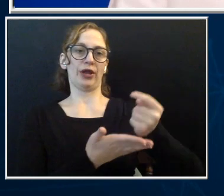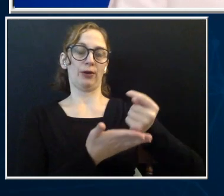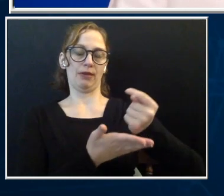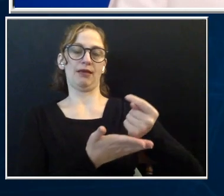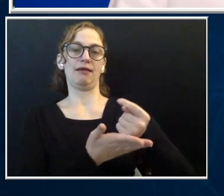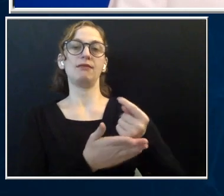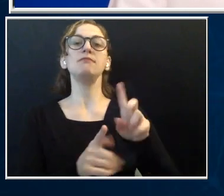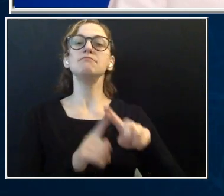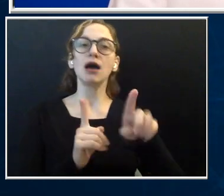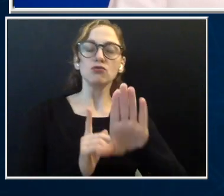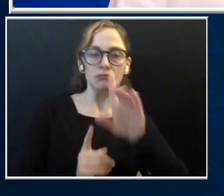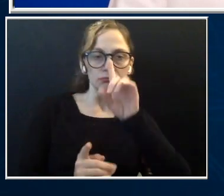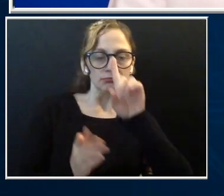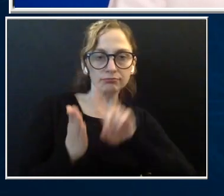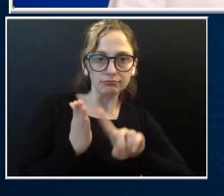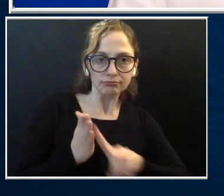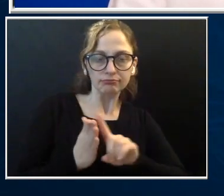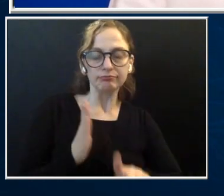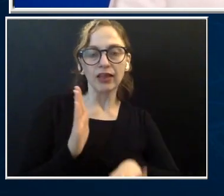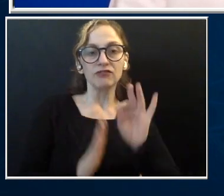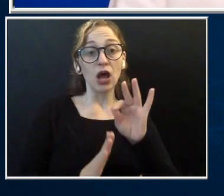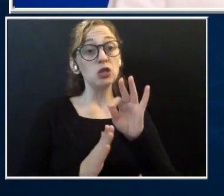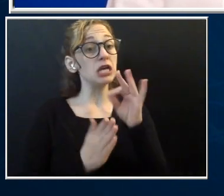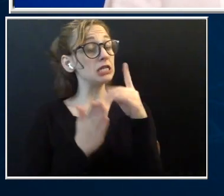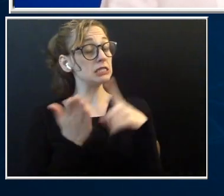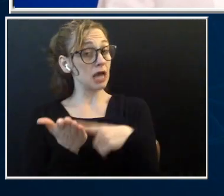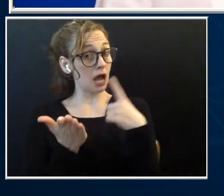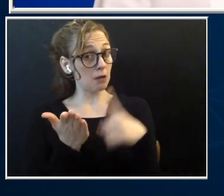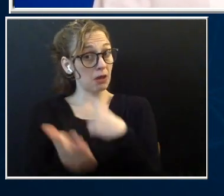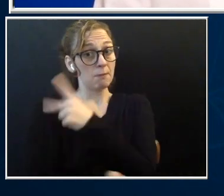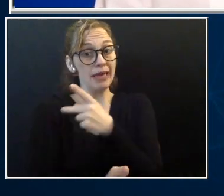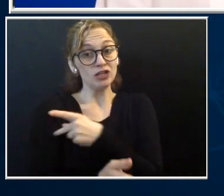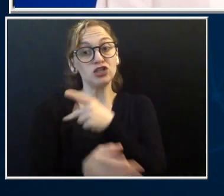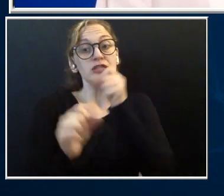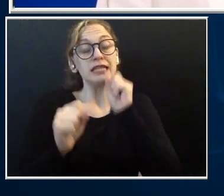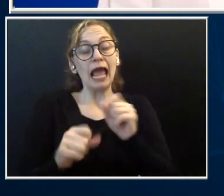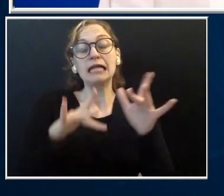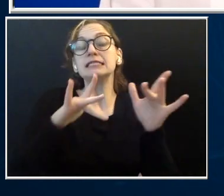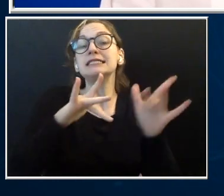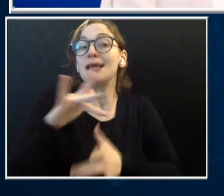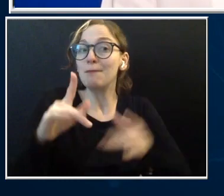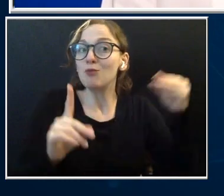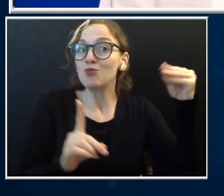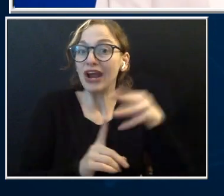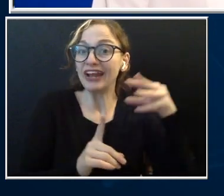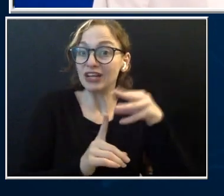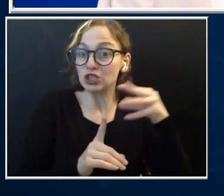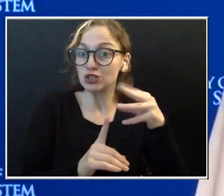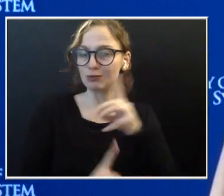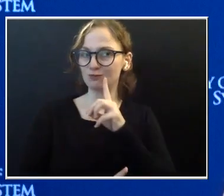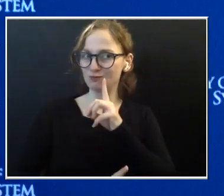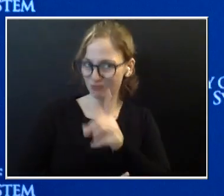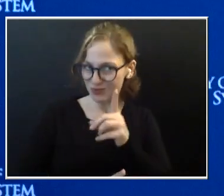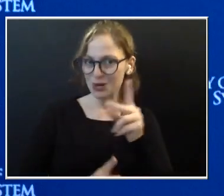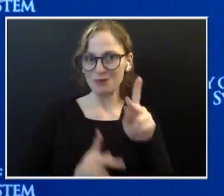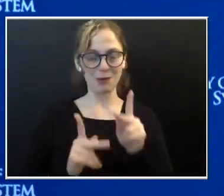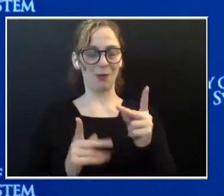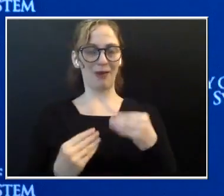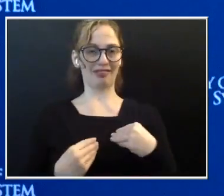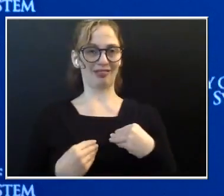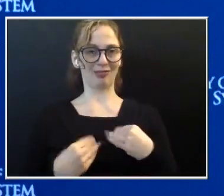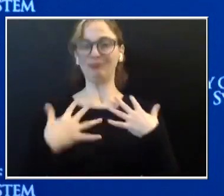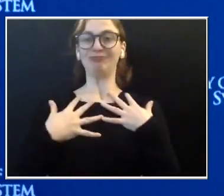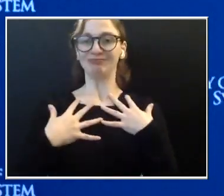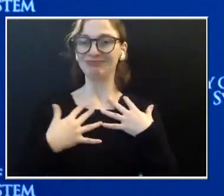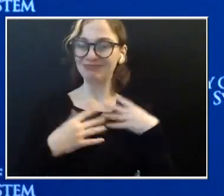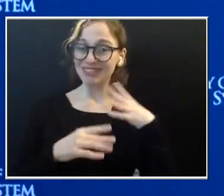patients can skip some radiation. I'm going to bet a lot of people are happy to skip radiation. Talk to us about what that scenario looks like. So this is really exciting because this